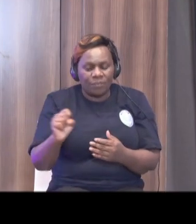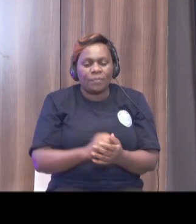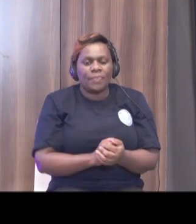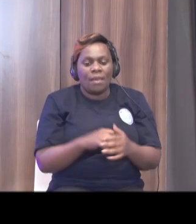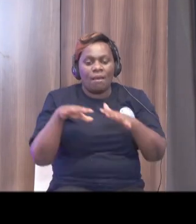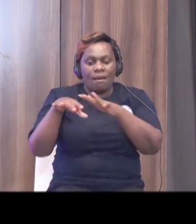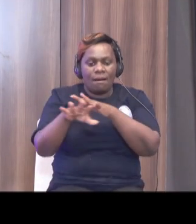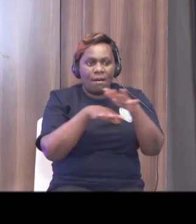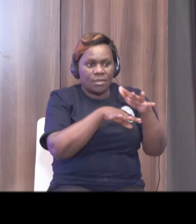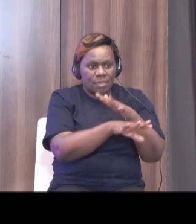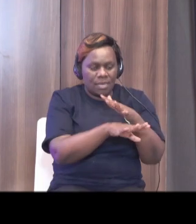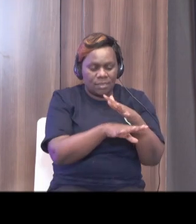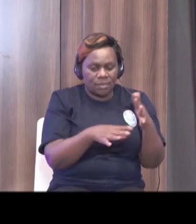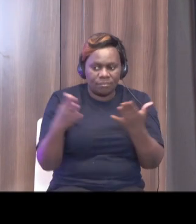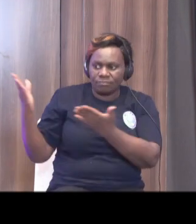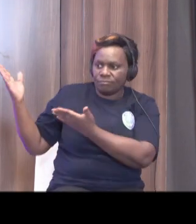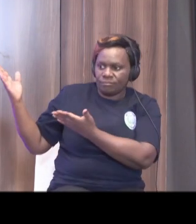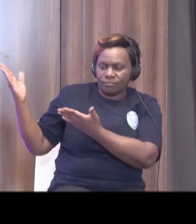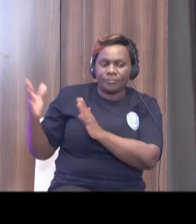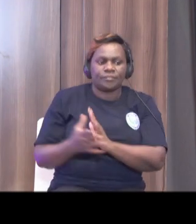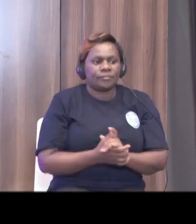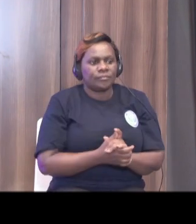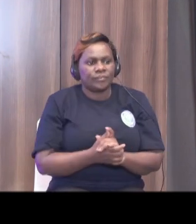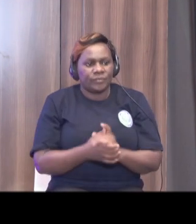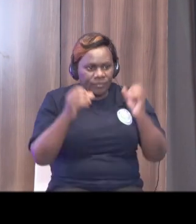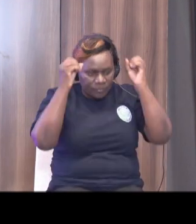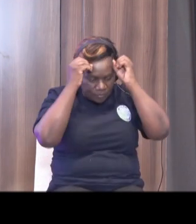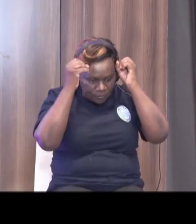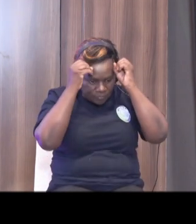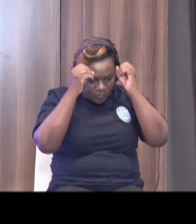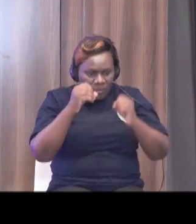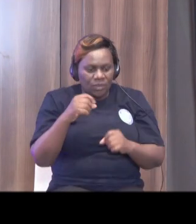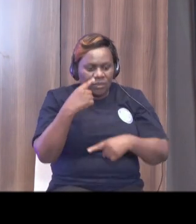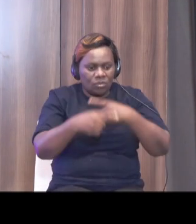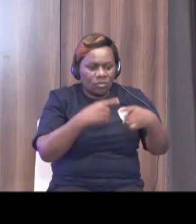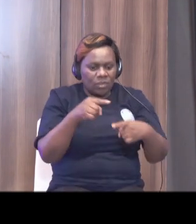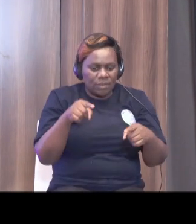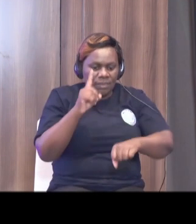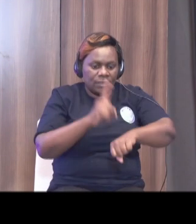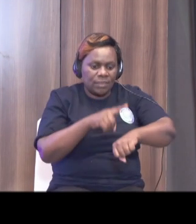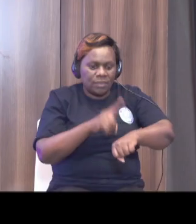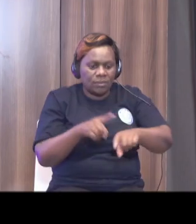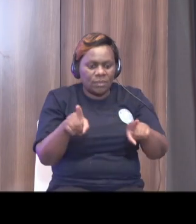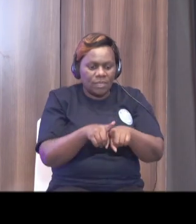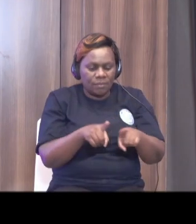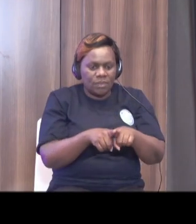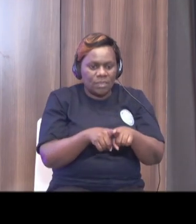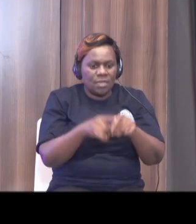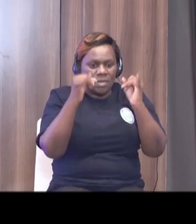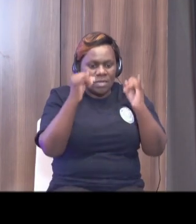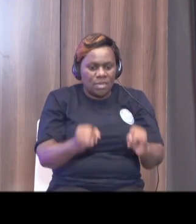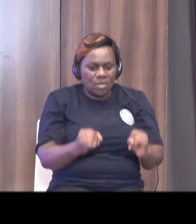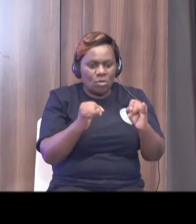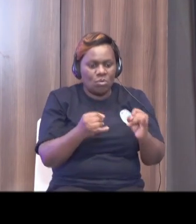of access, here are the results of the Bronx Stop study, which is continuing throughout this season, and they're informing new